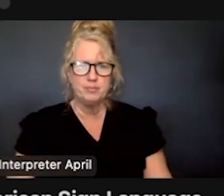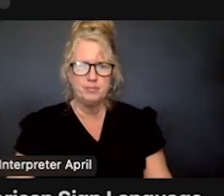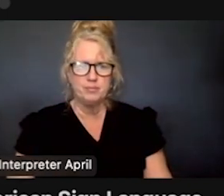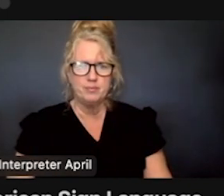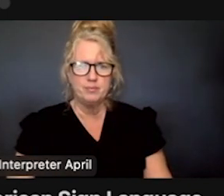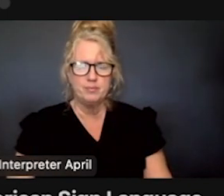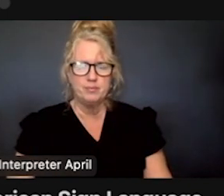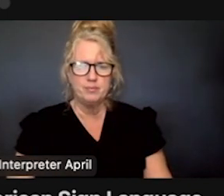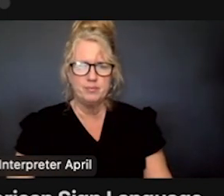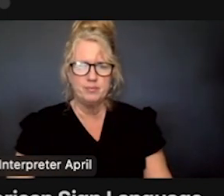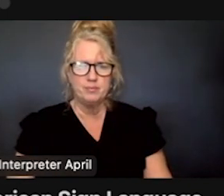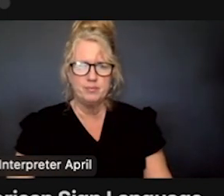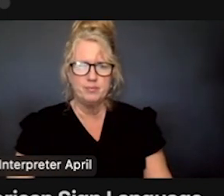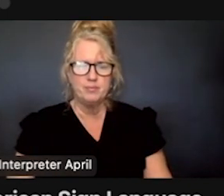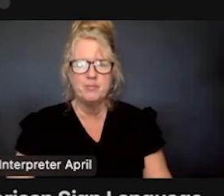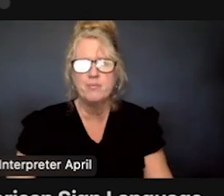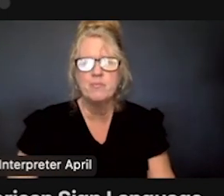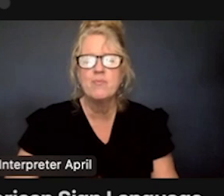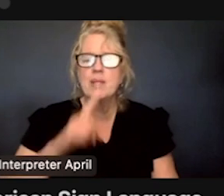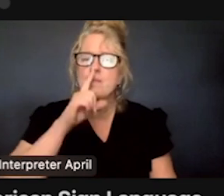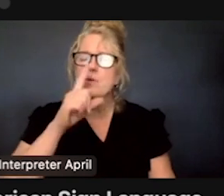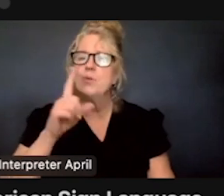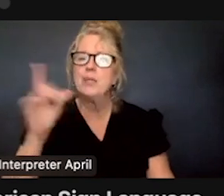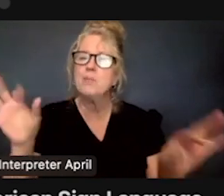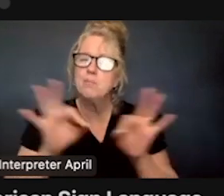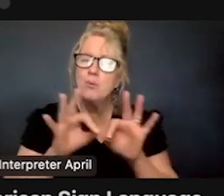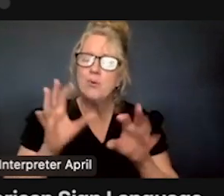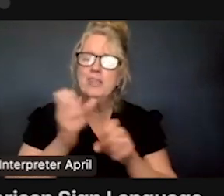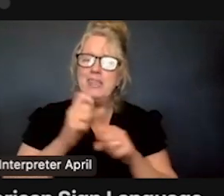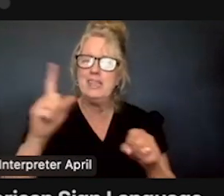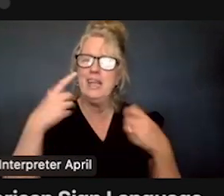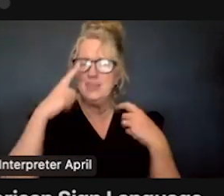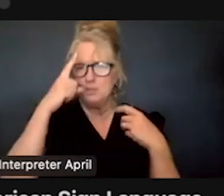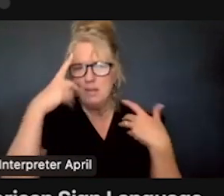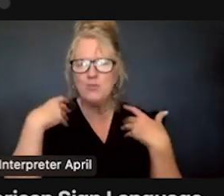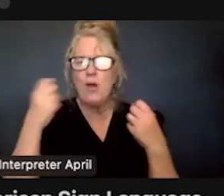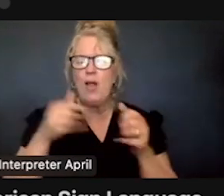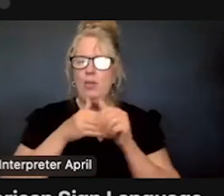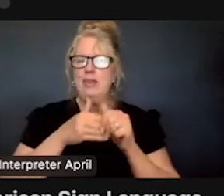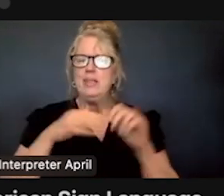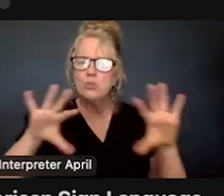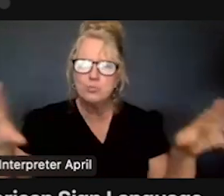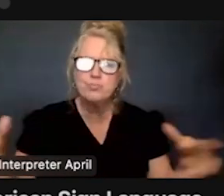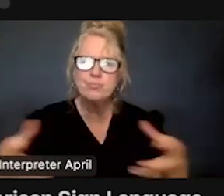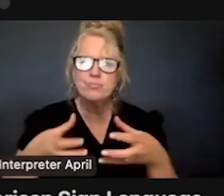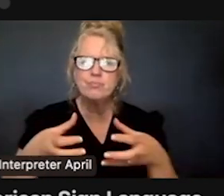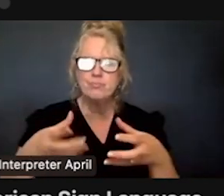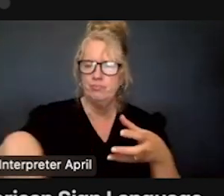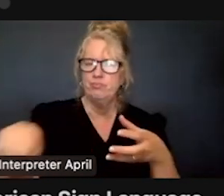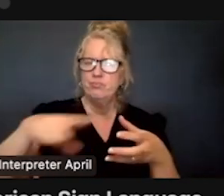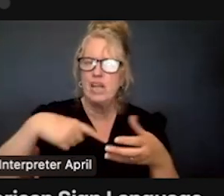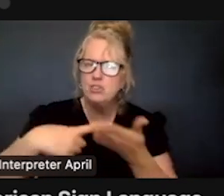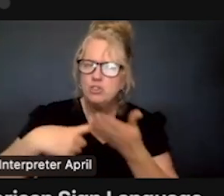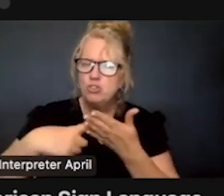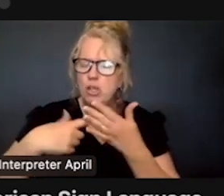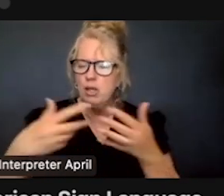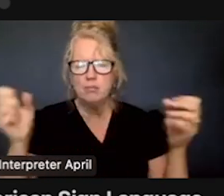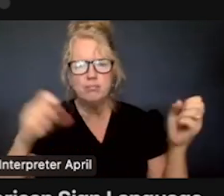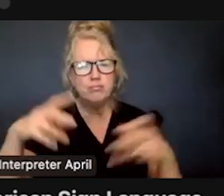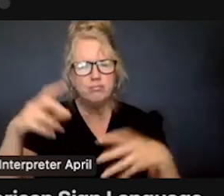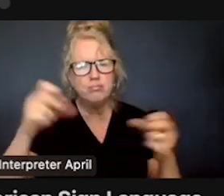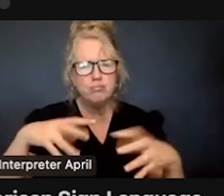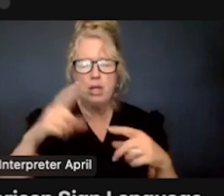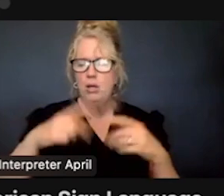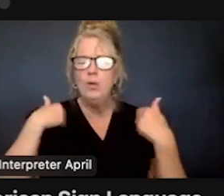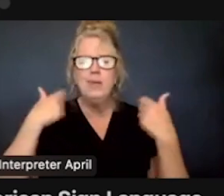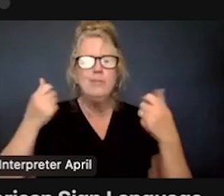It's so important that we can get all of our mental health leaders together and share what we're all doing. We've all been siloed for